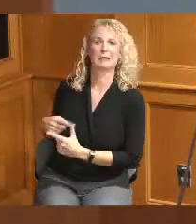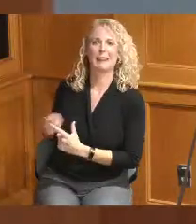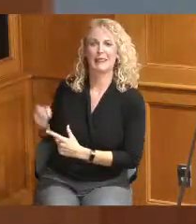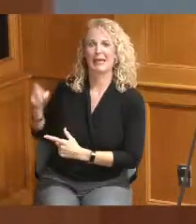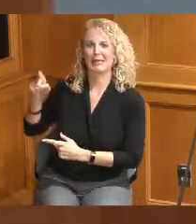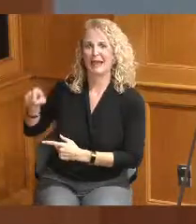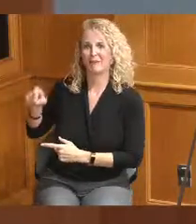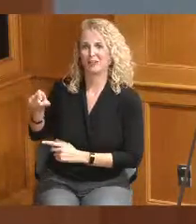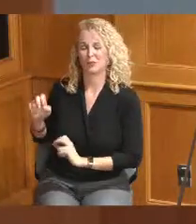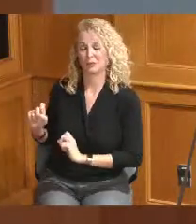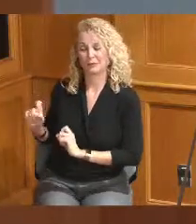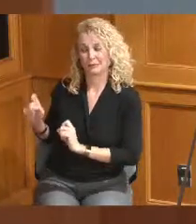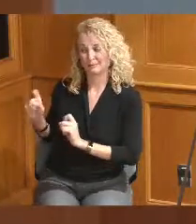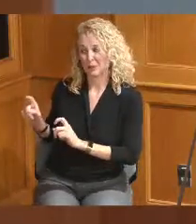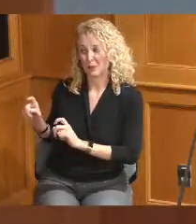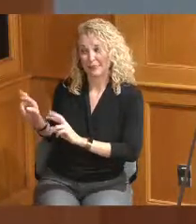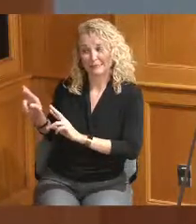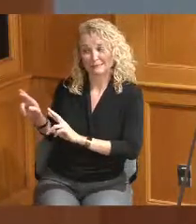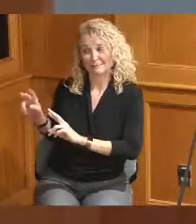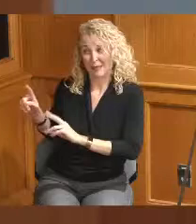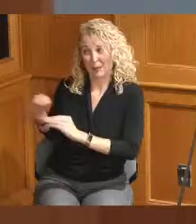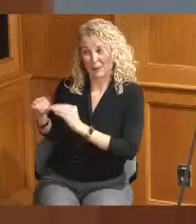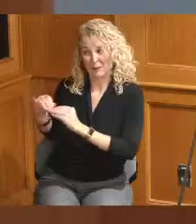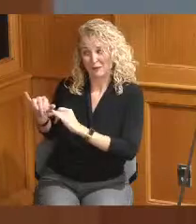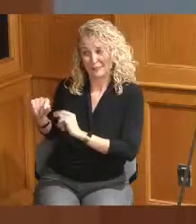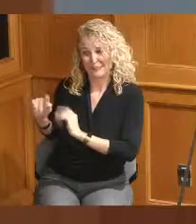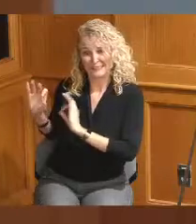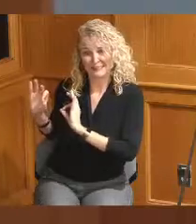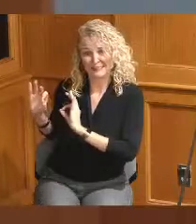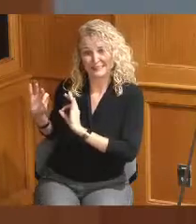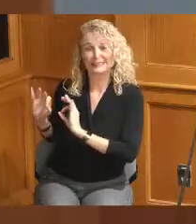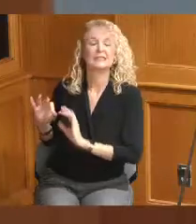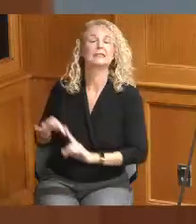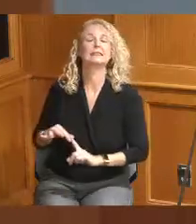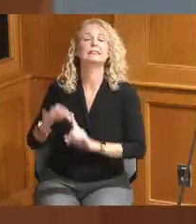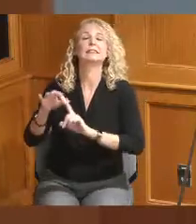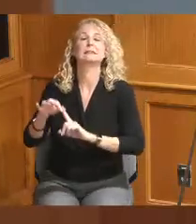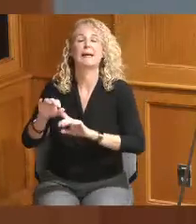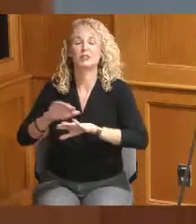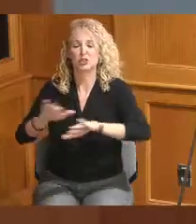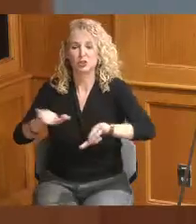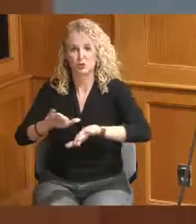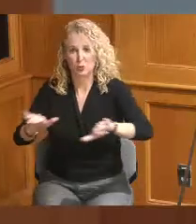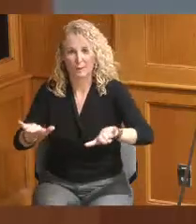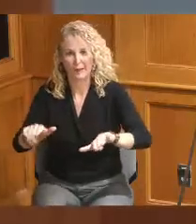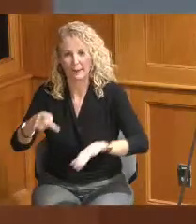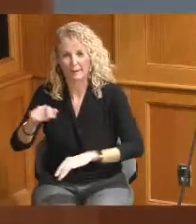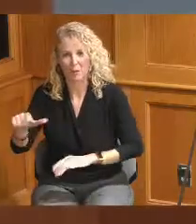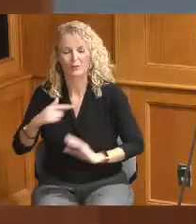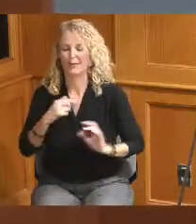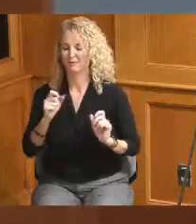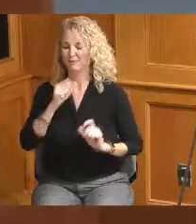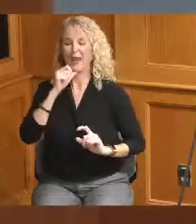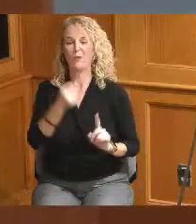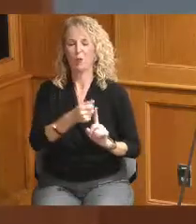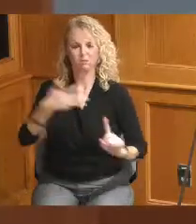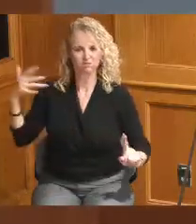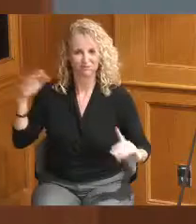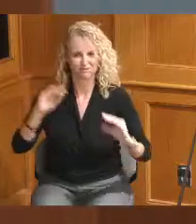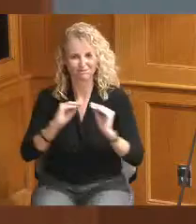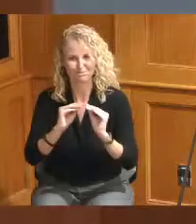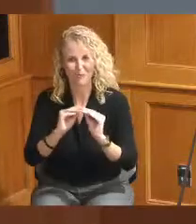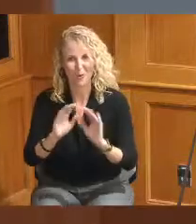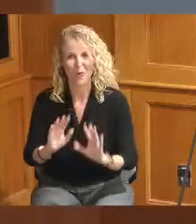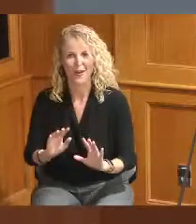final and walk away and hope the heck they got it right, especially when it comes to swimming pools. But I won't go there any further than that.